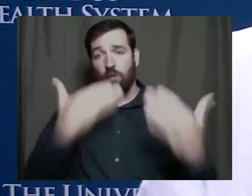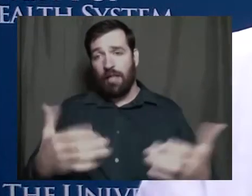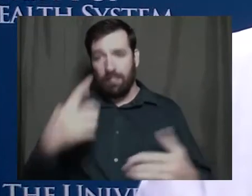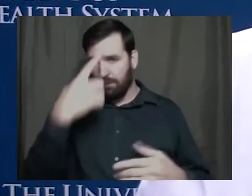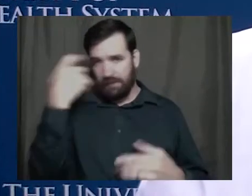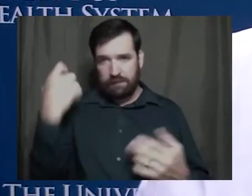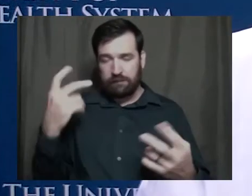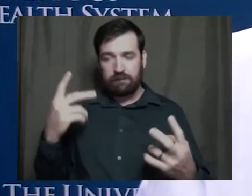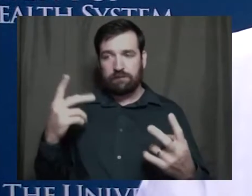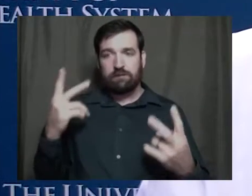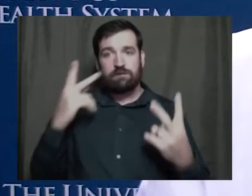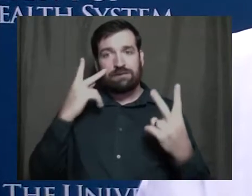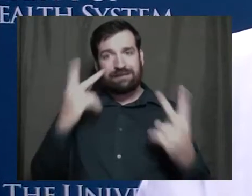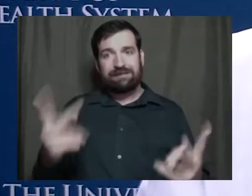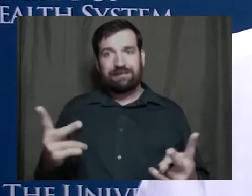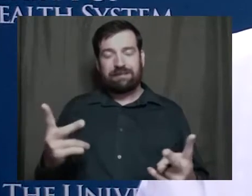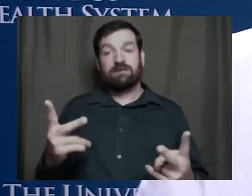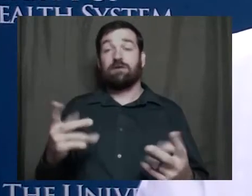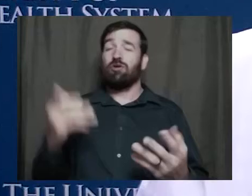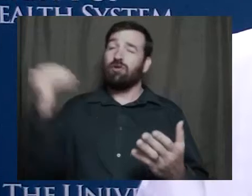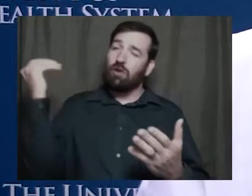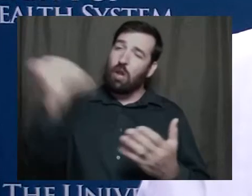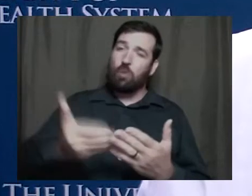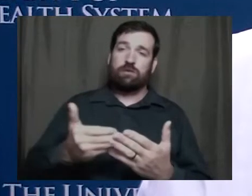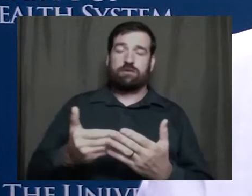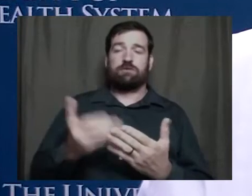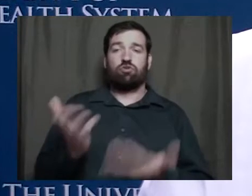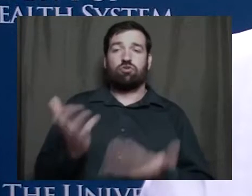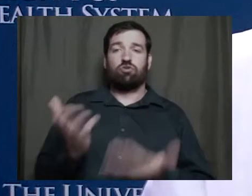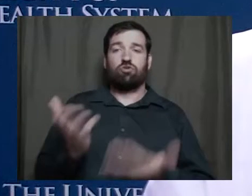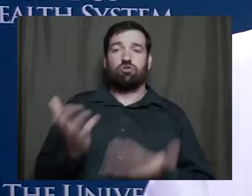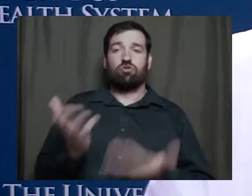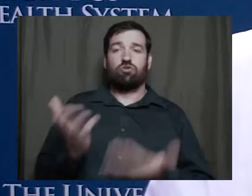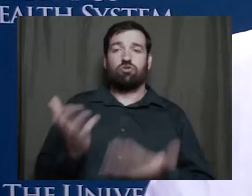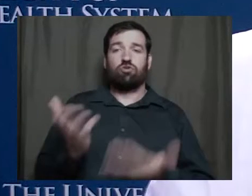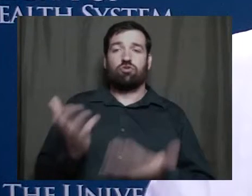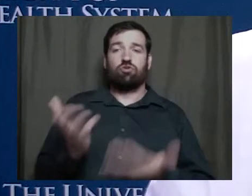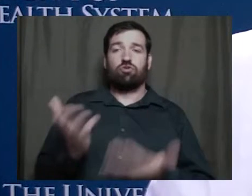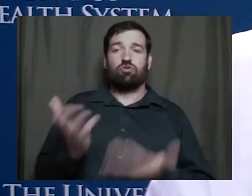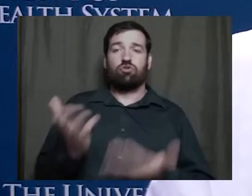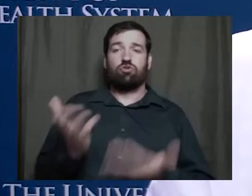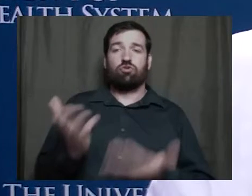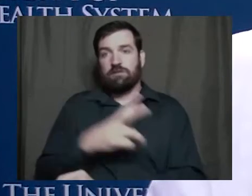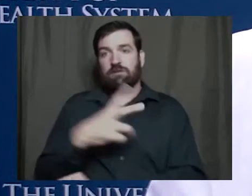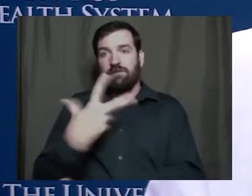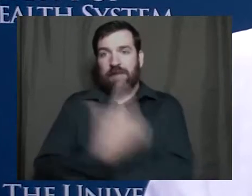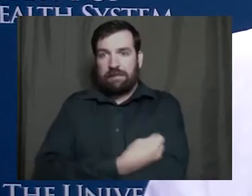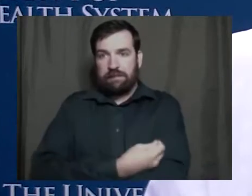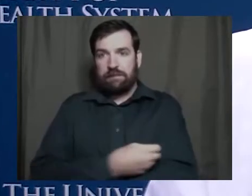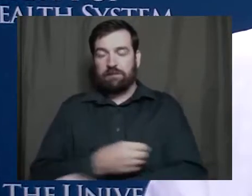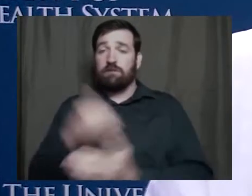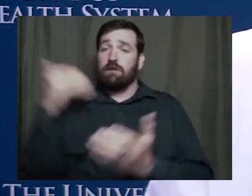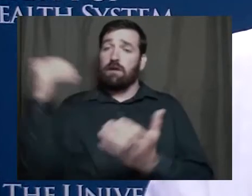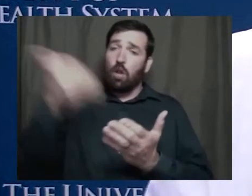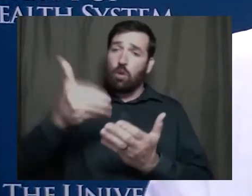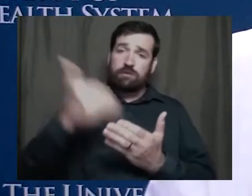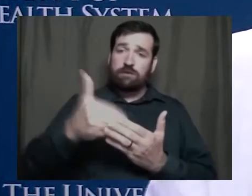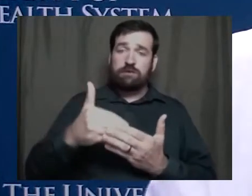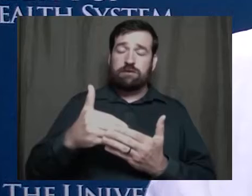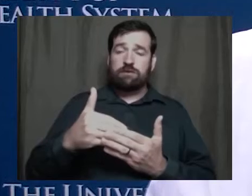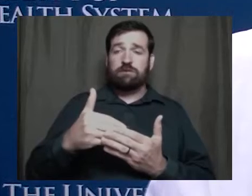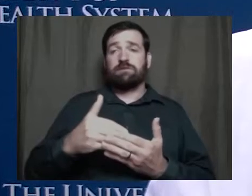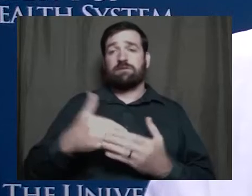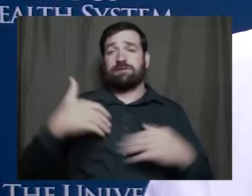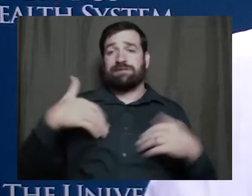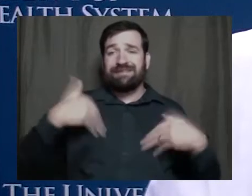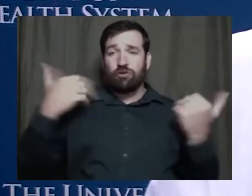we're close to being able to offer more of our patients the vaccine. We're getting closer to a younger age. And I think that is giving a little bit of a